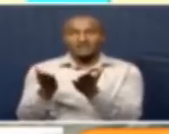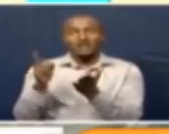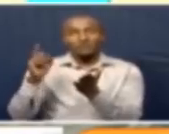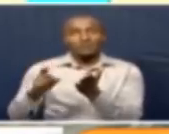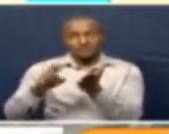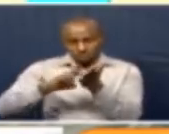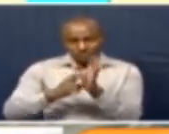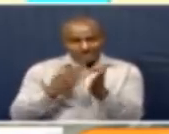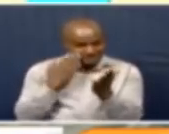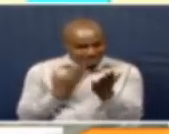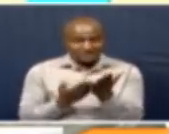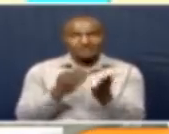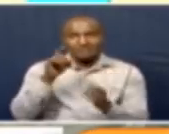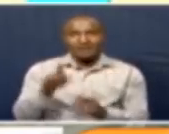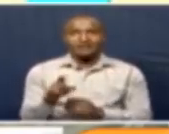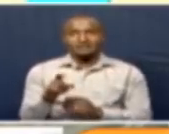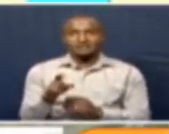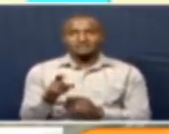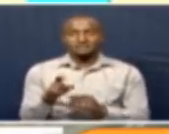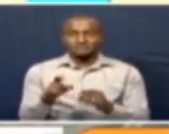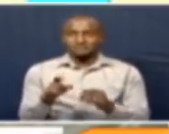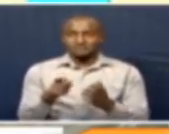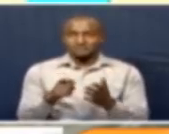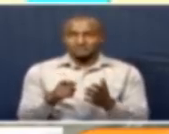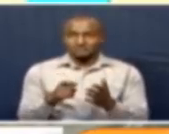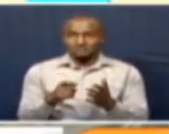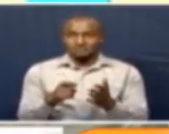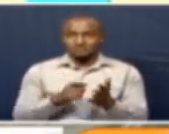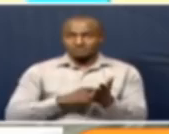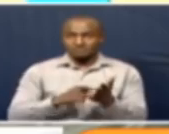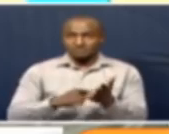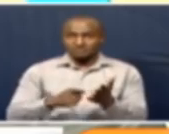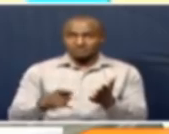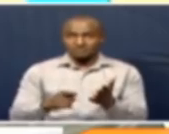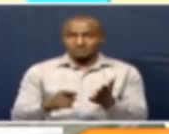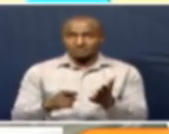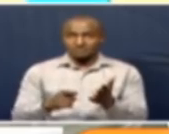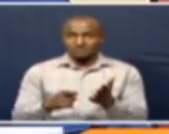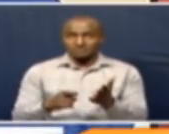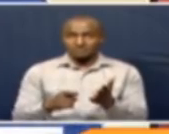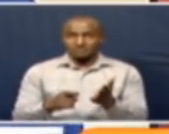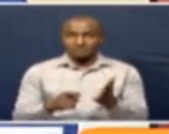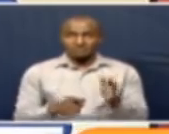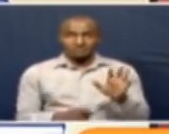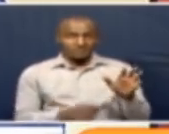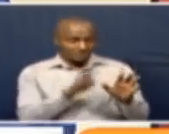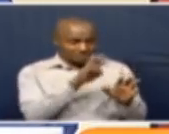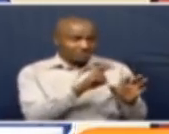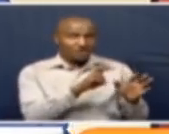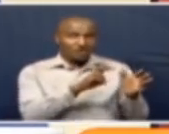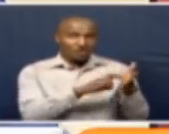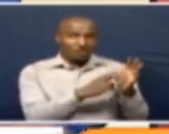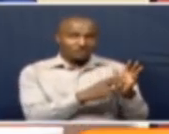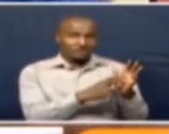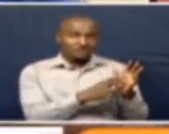contract. Having it written. But seeing the contract, works. Steve, seeing the contract, I'm looking at a contract, say, no. I really